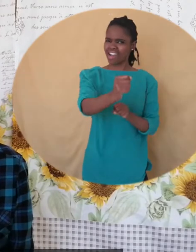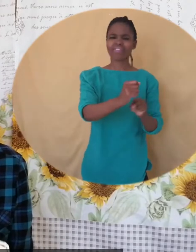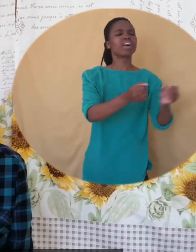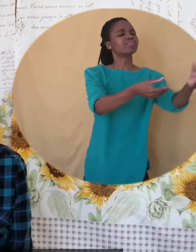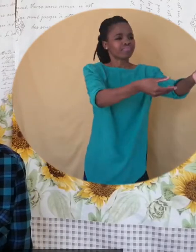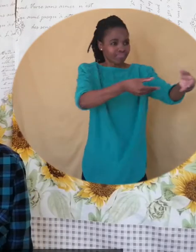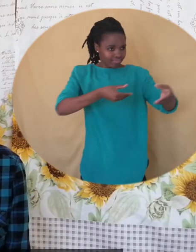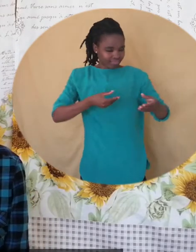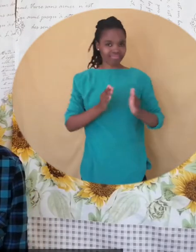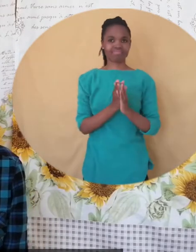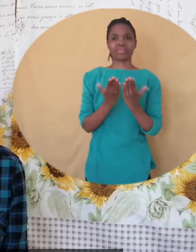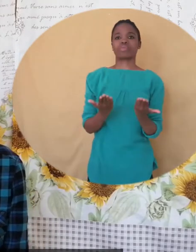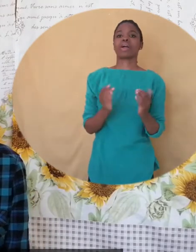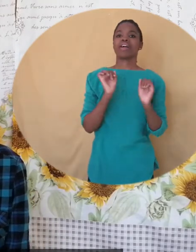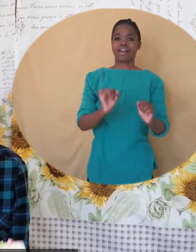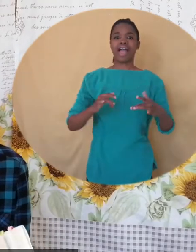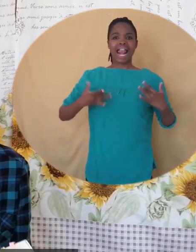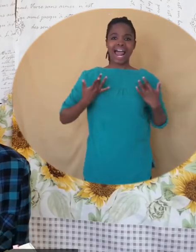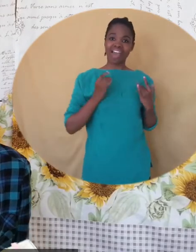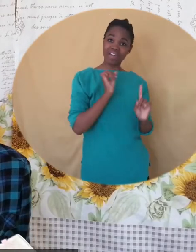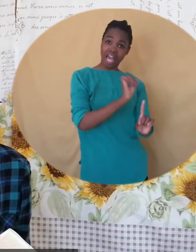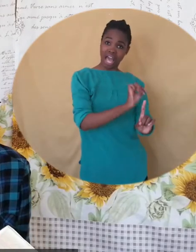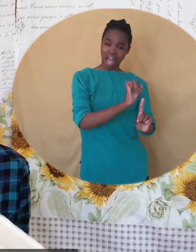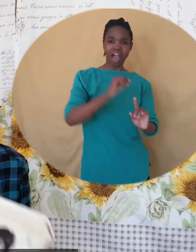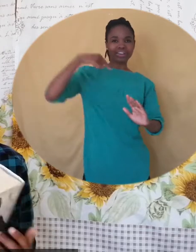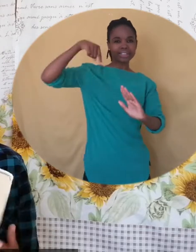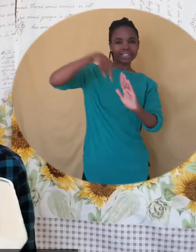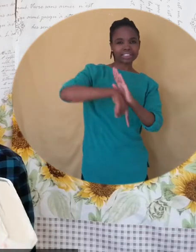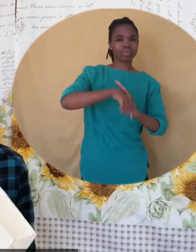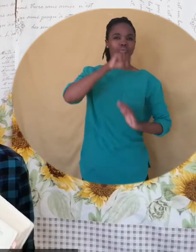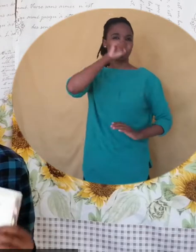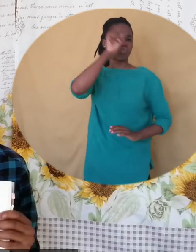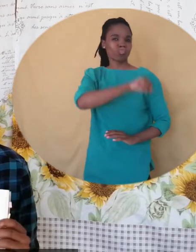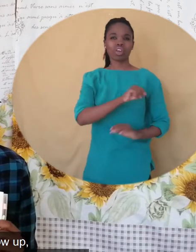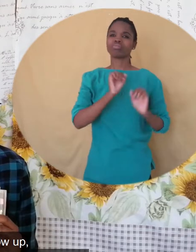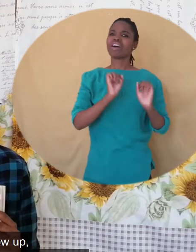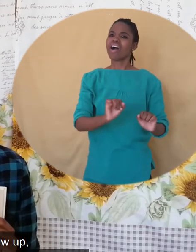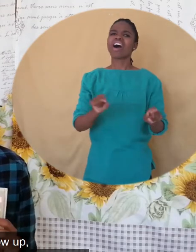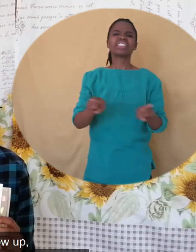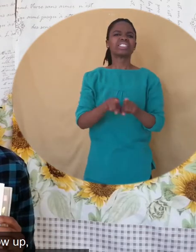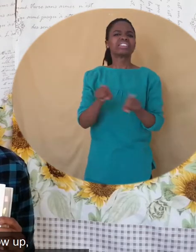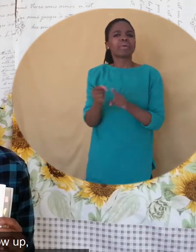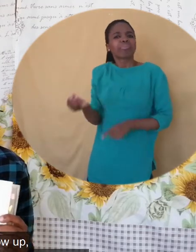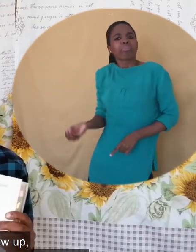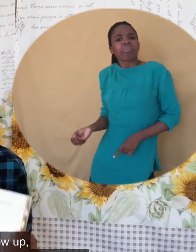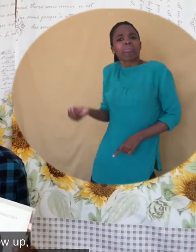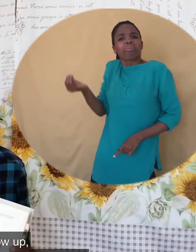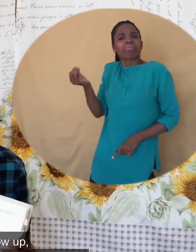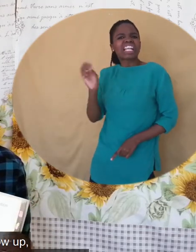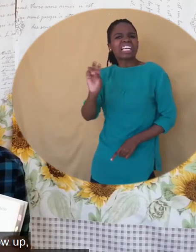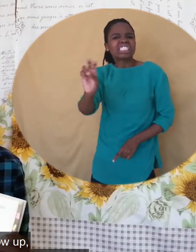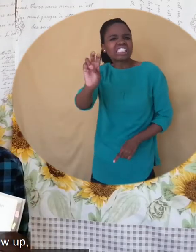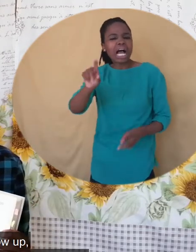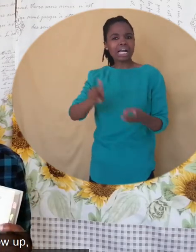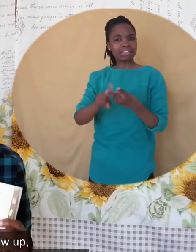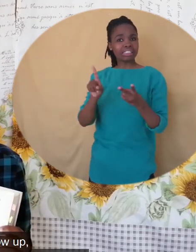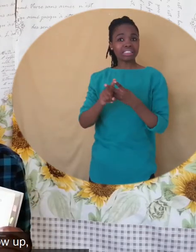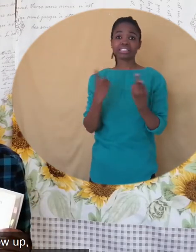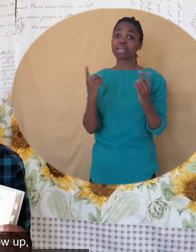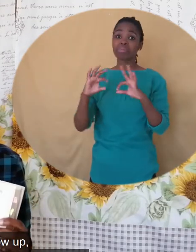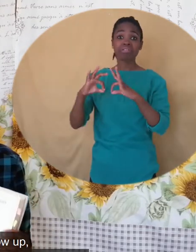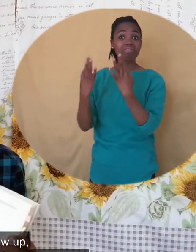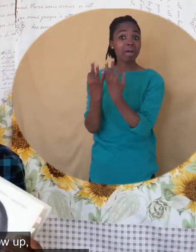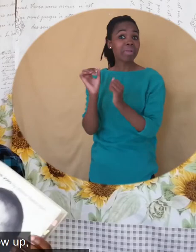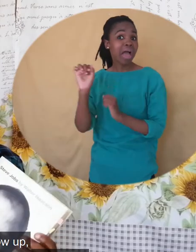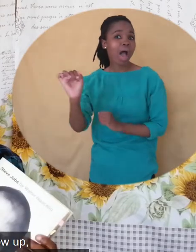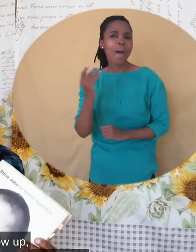this book. I want to read it. And it's an autobiography. I love autobiographies. I love how people grow up. I love